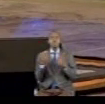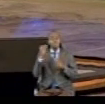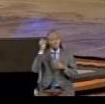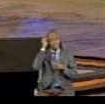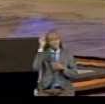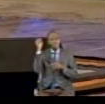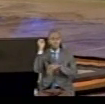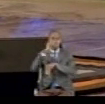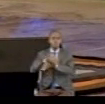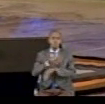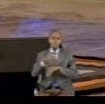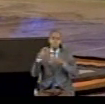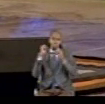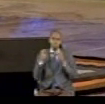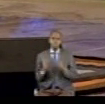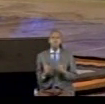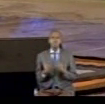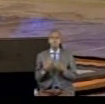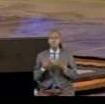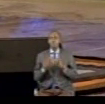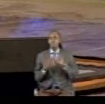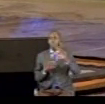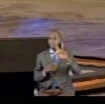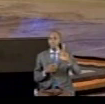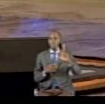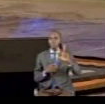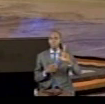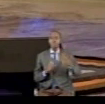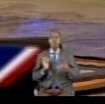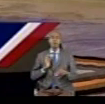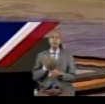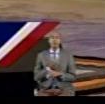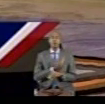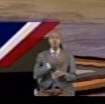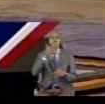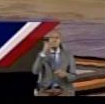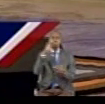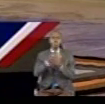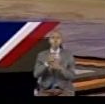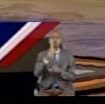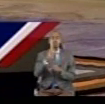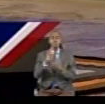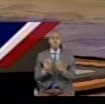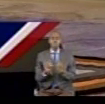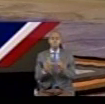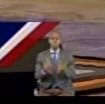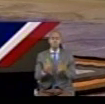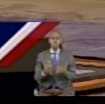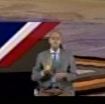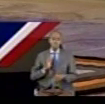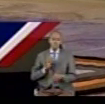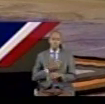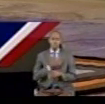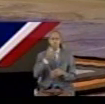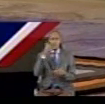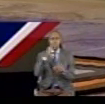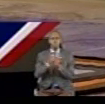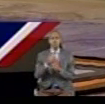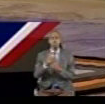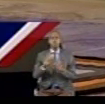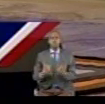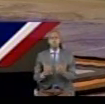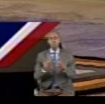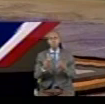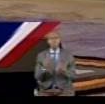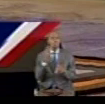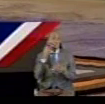prevailing power. Number three, our promised privilege. Our promised privilege. Look at